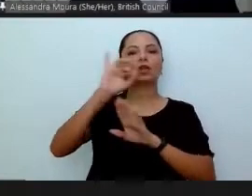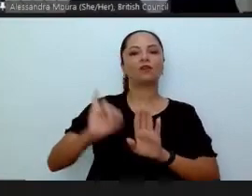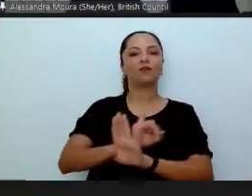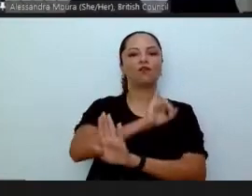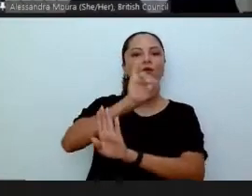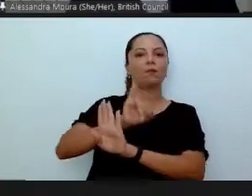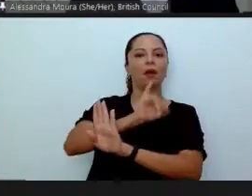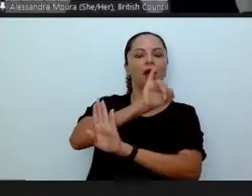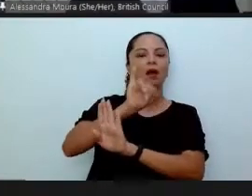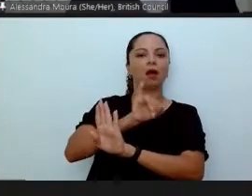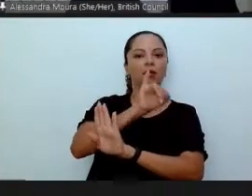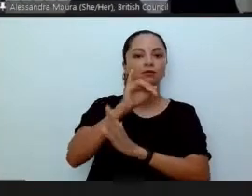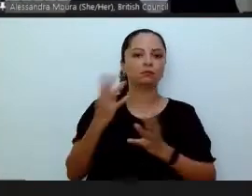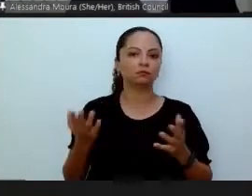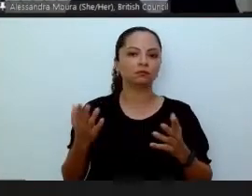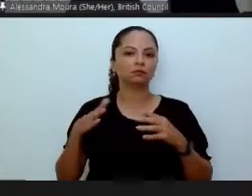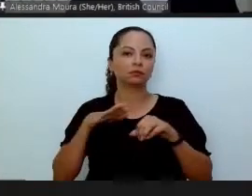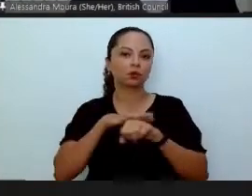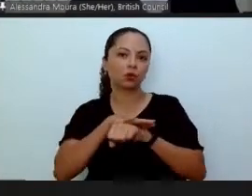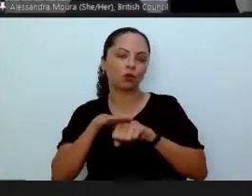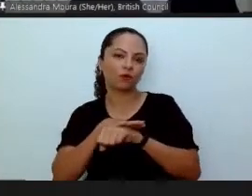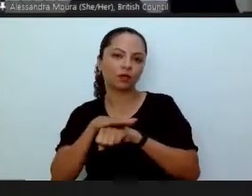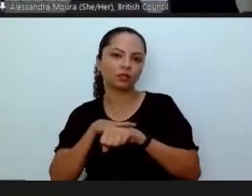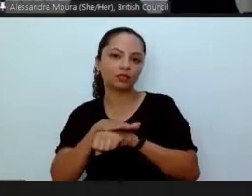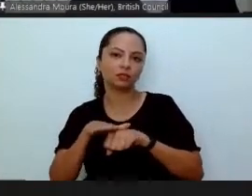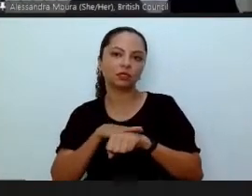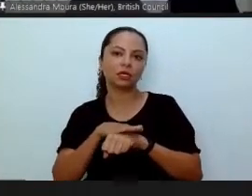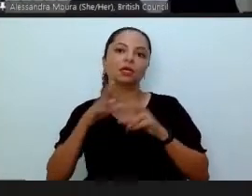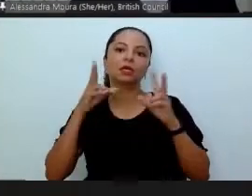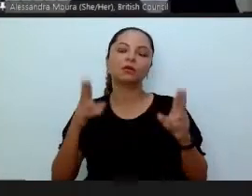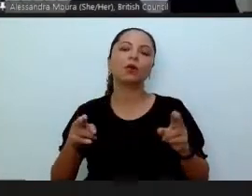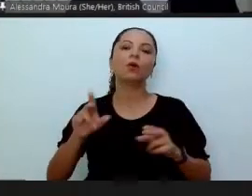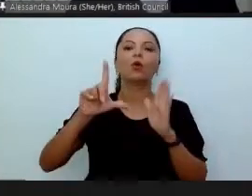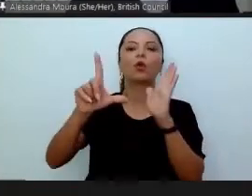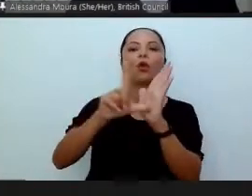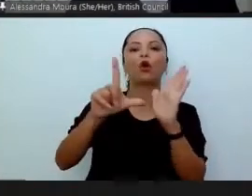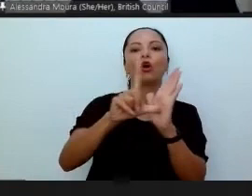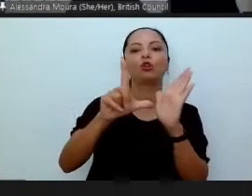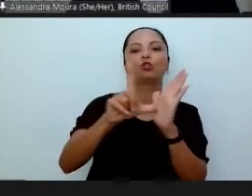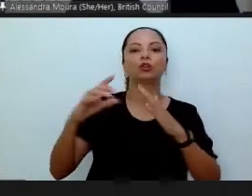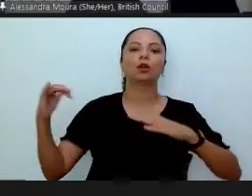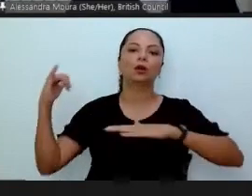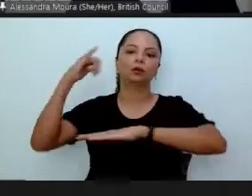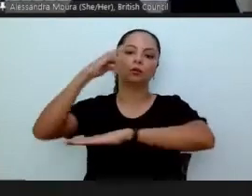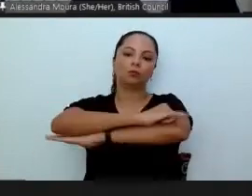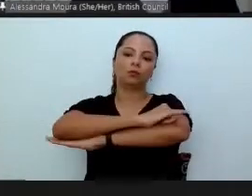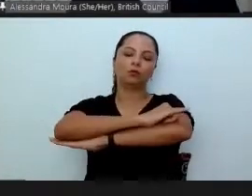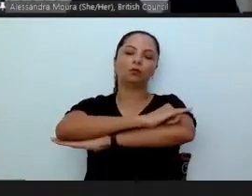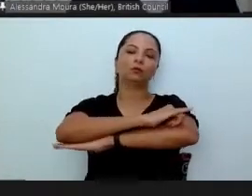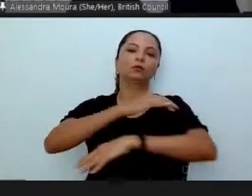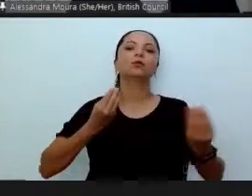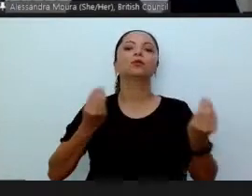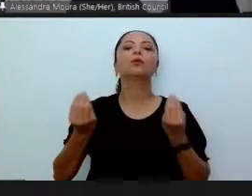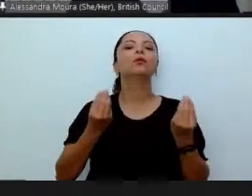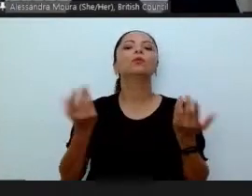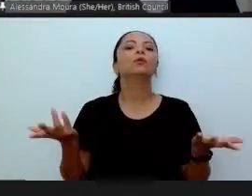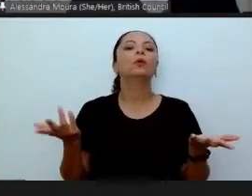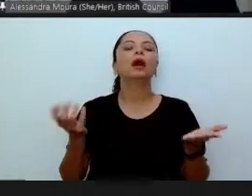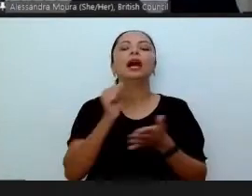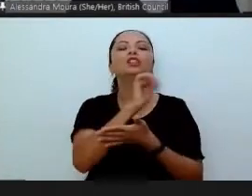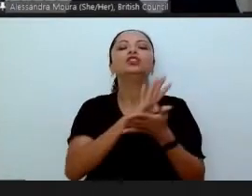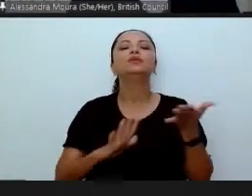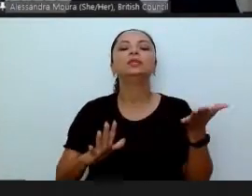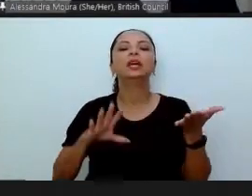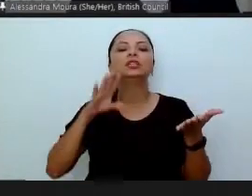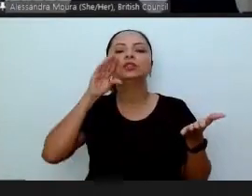a situation like a shop or an airport or whatever? Or I think it's very general, and I